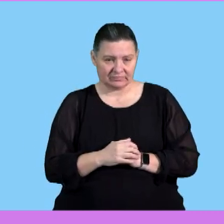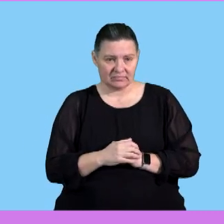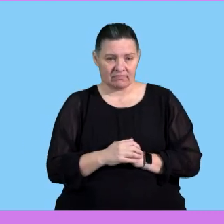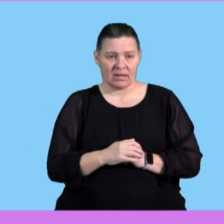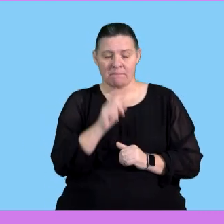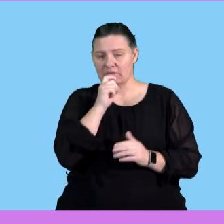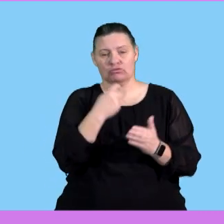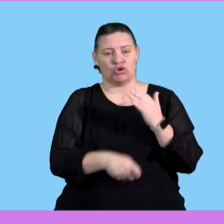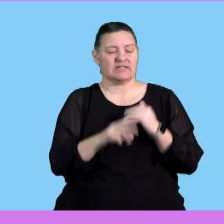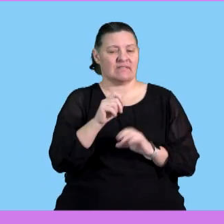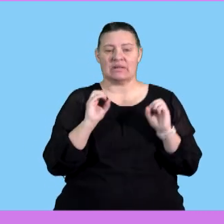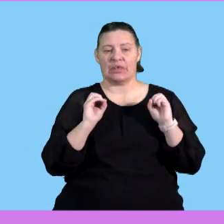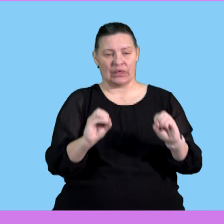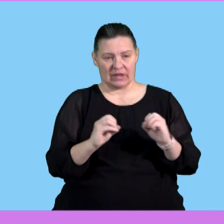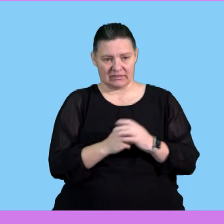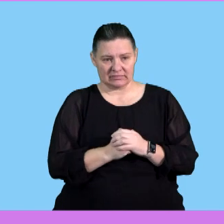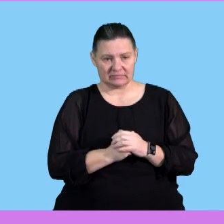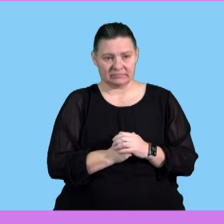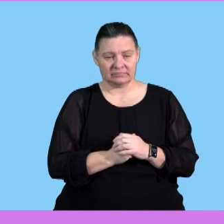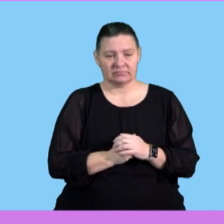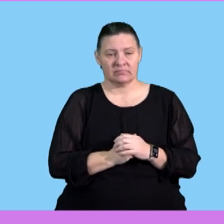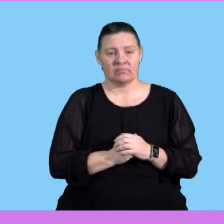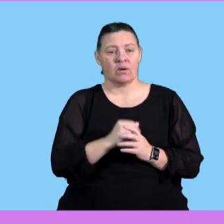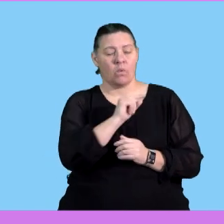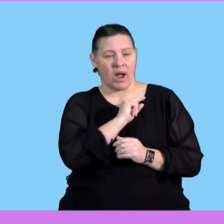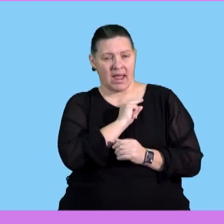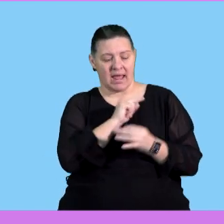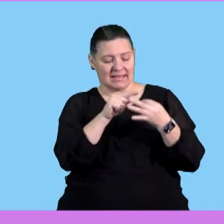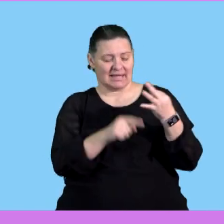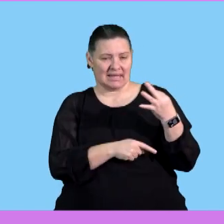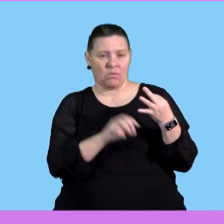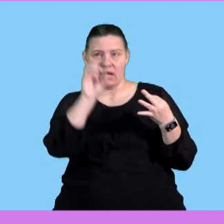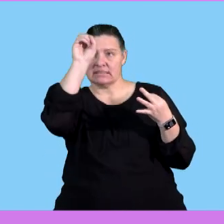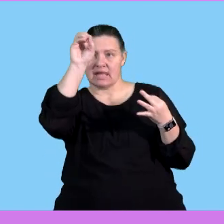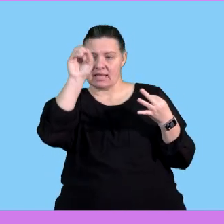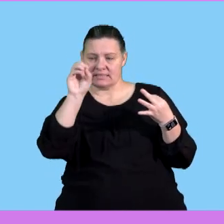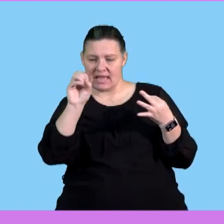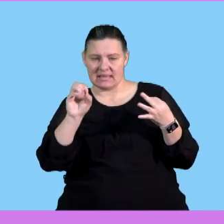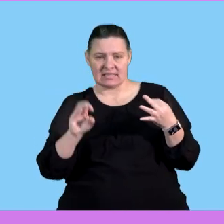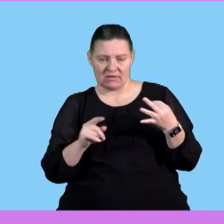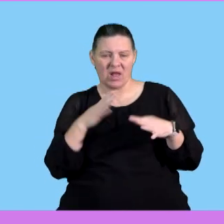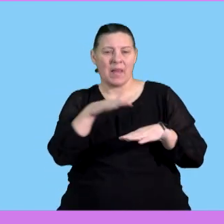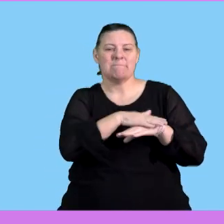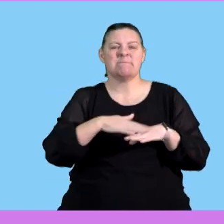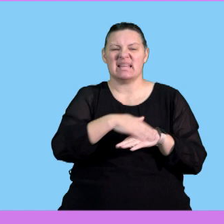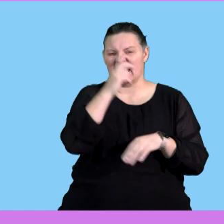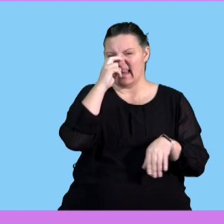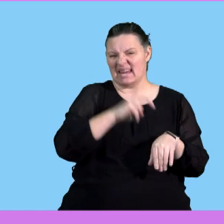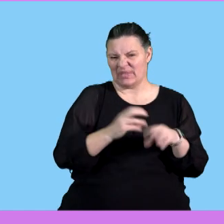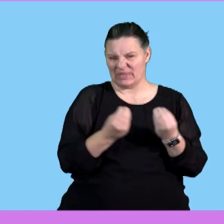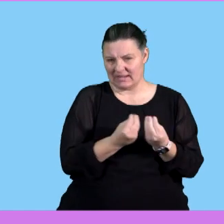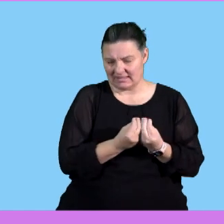R32.97. It means VAT will not be charged only on these three items, because it shows that they are the basic